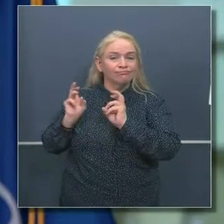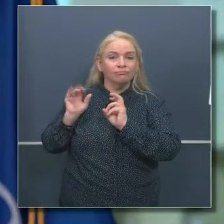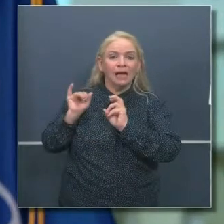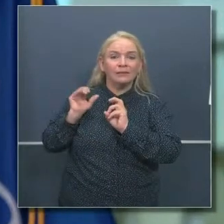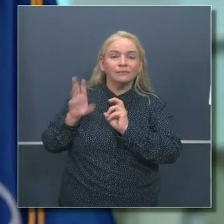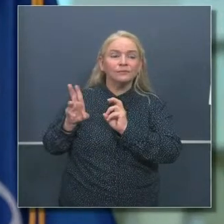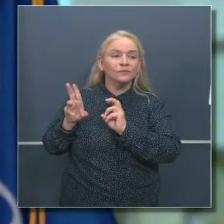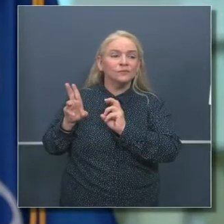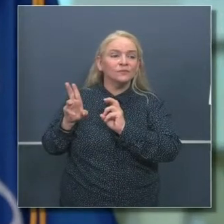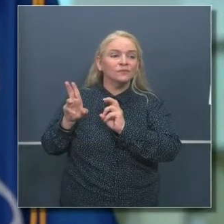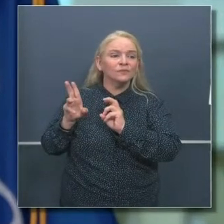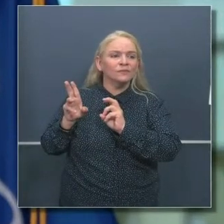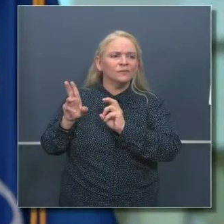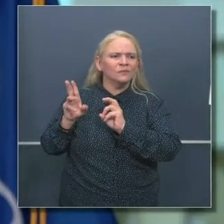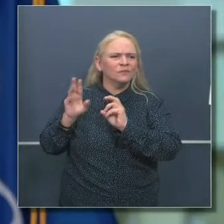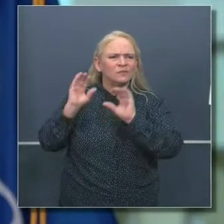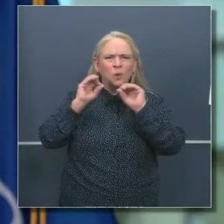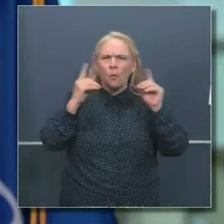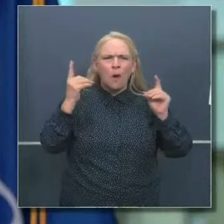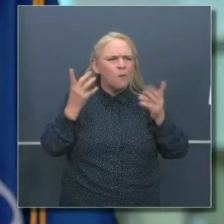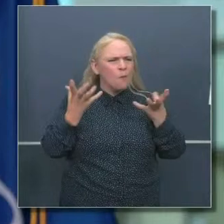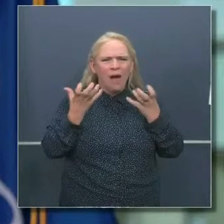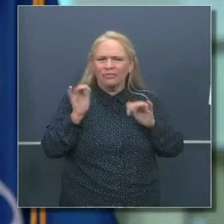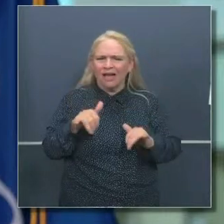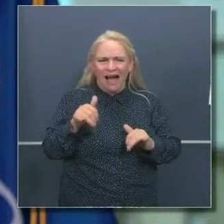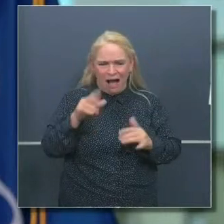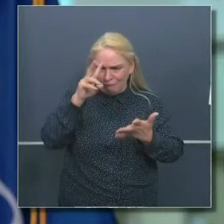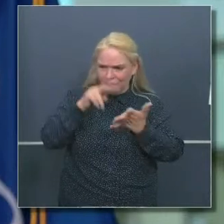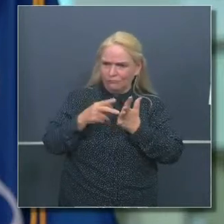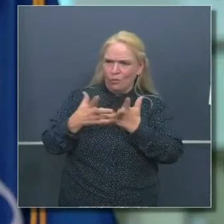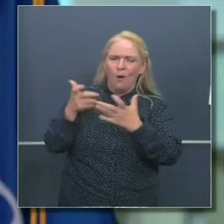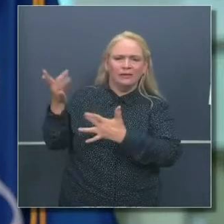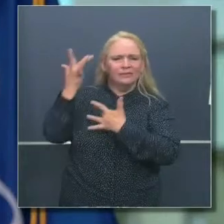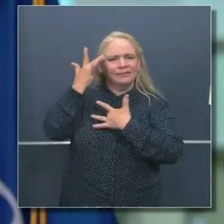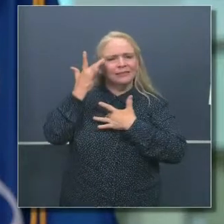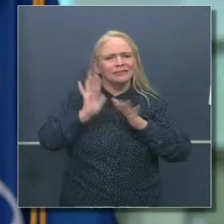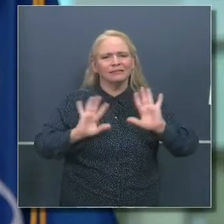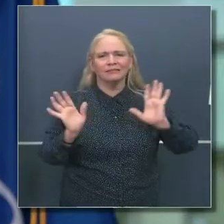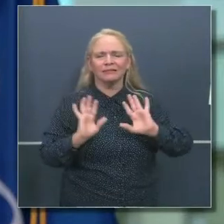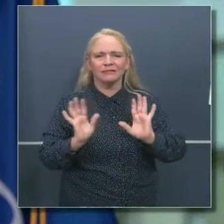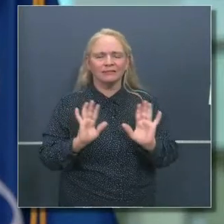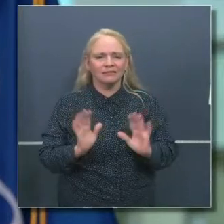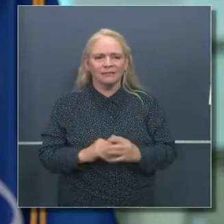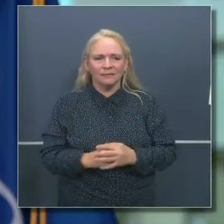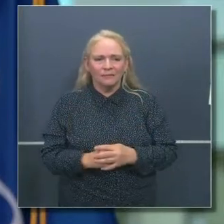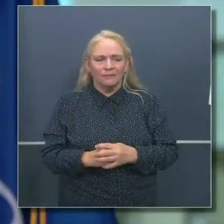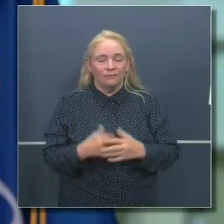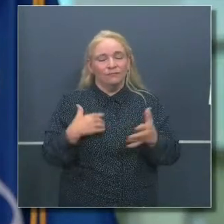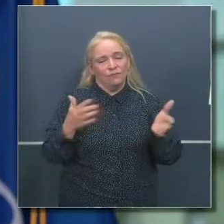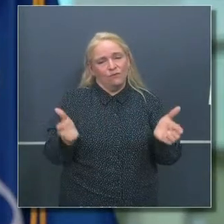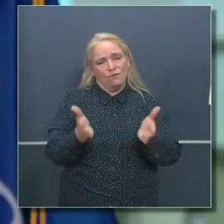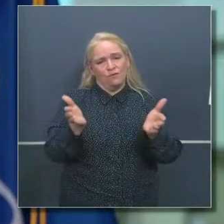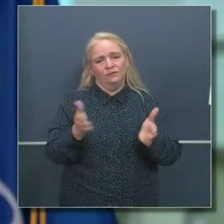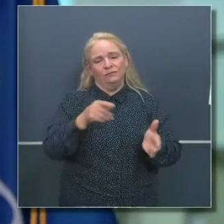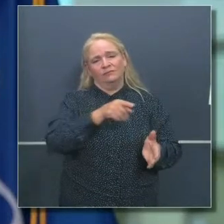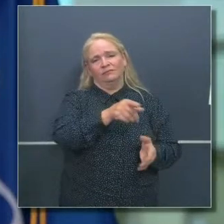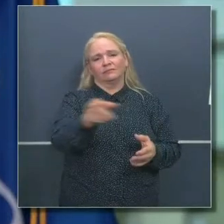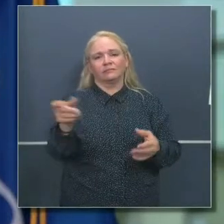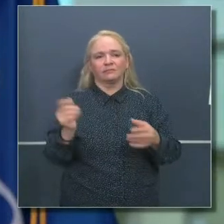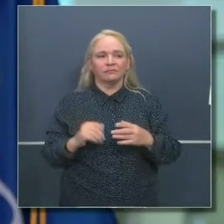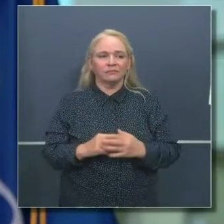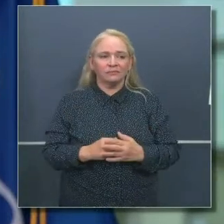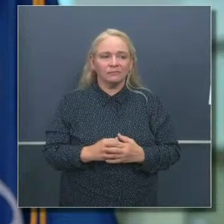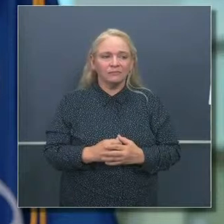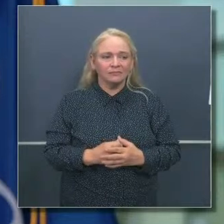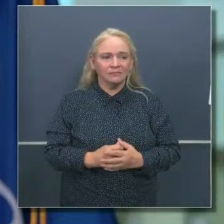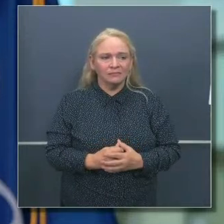one wants to do that. And so again, I'm just encouraging. At the same time, we're stepping up. We've been clear based on the previous question. We're